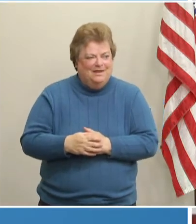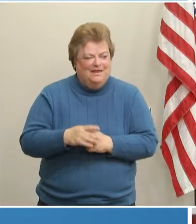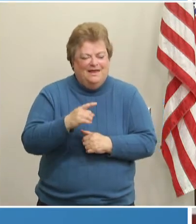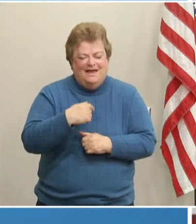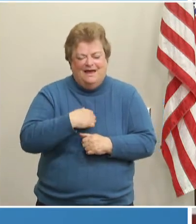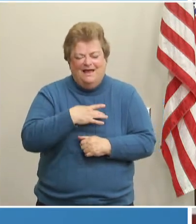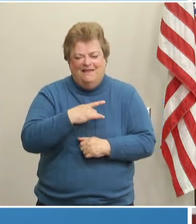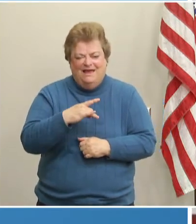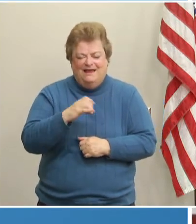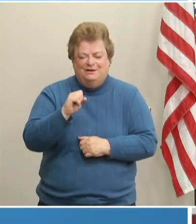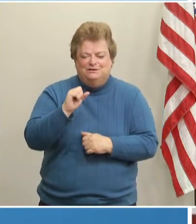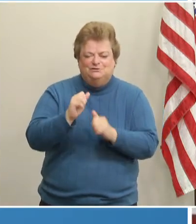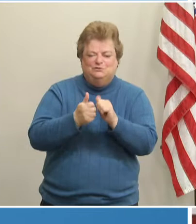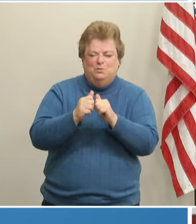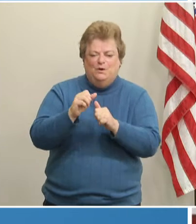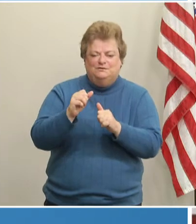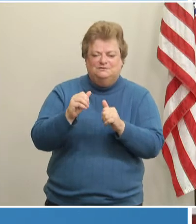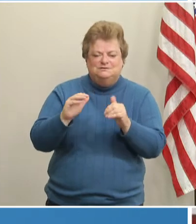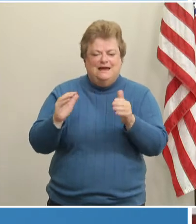And what I would say is,